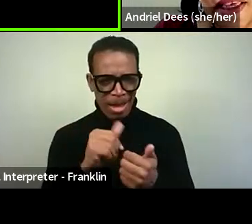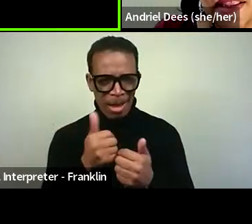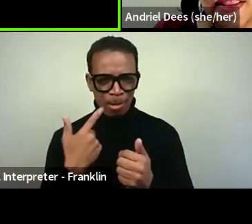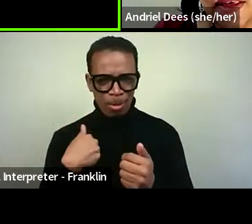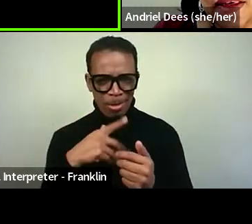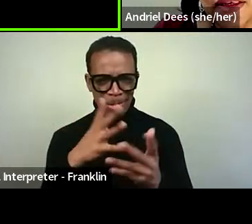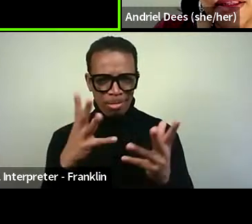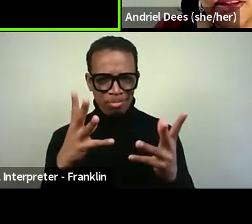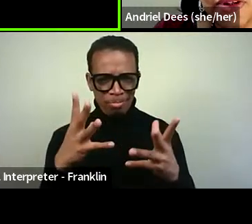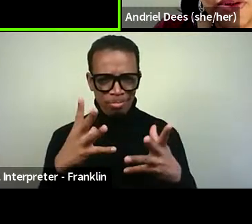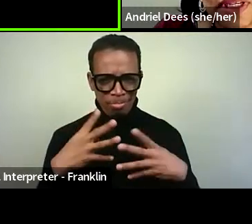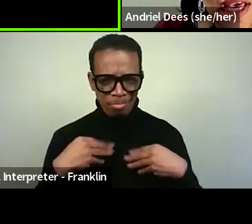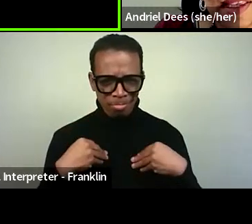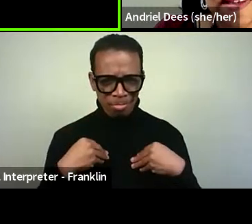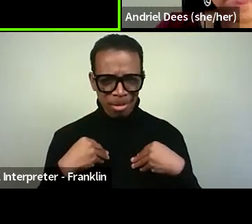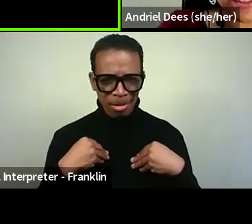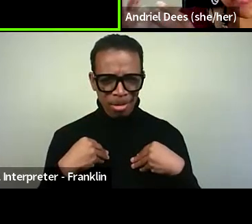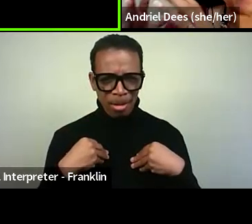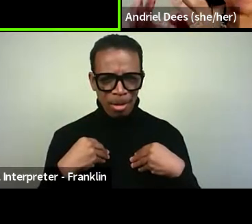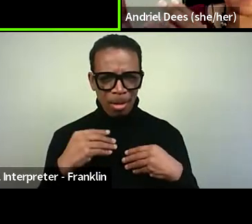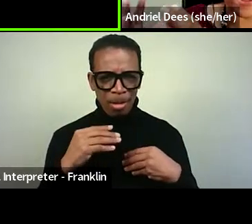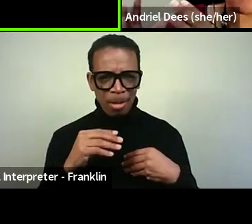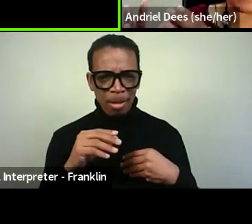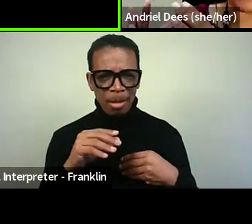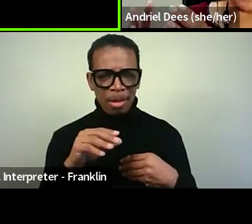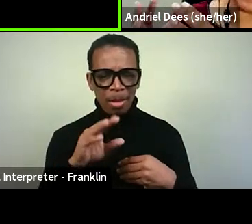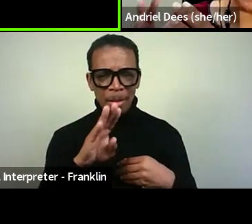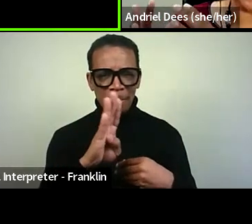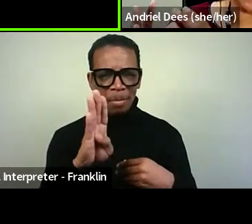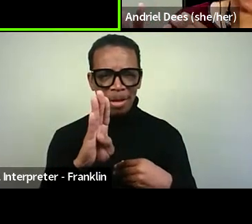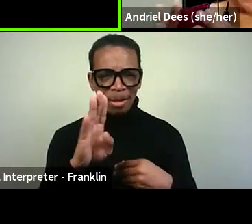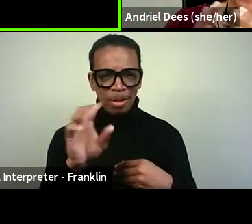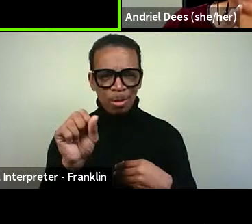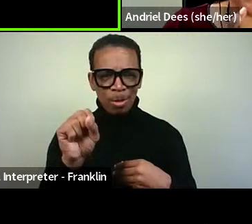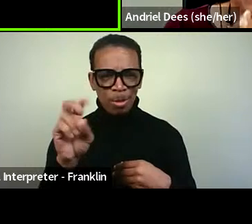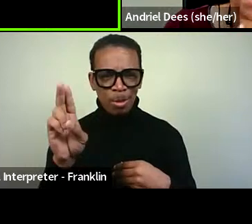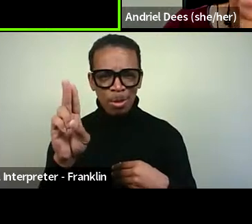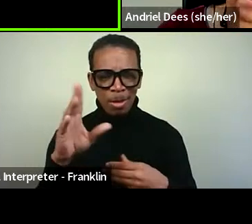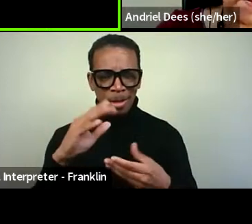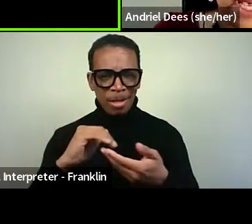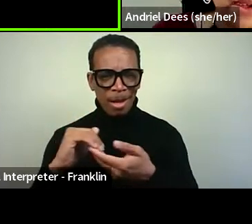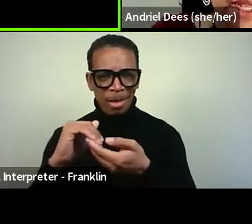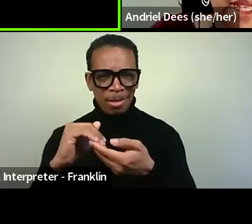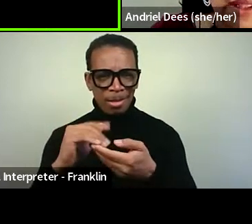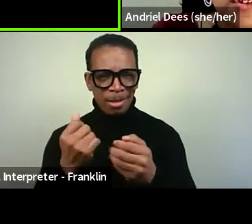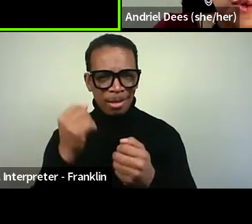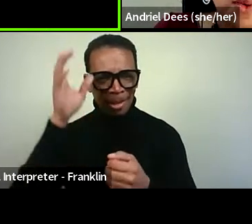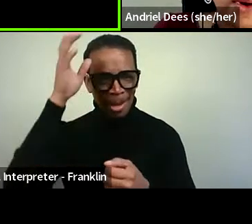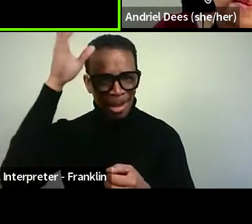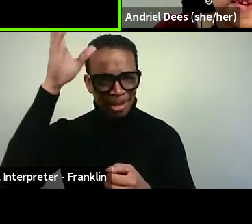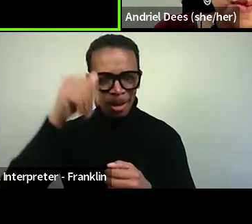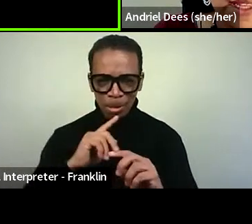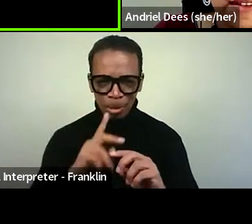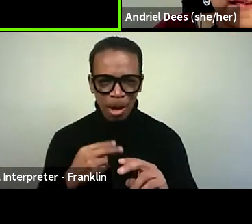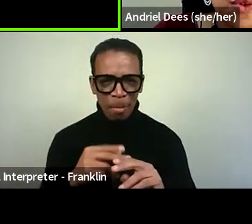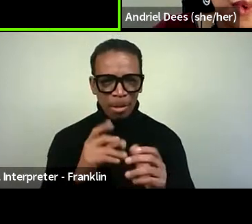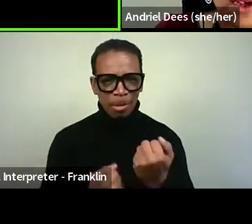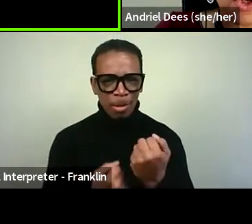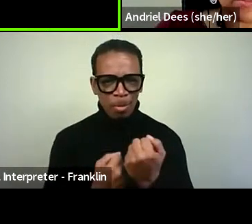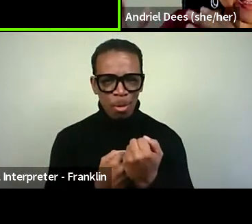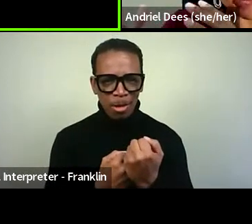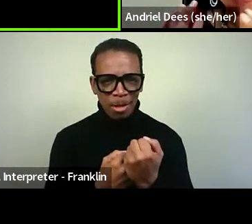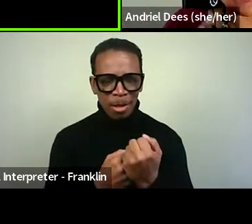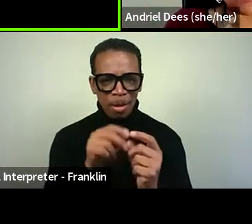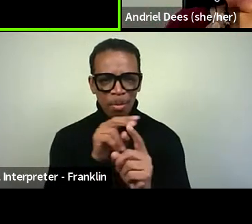embrace the union concept, not just from an advocacy perspective, but as you're talking about the support perspective as